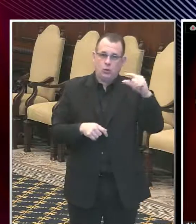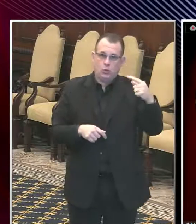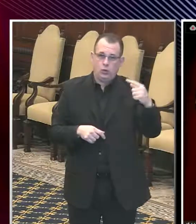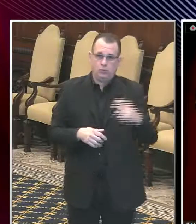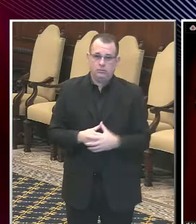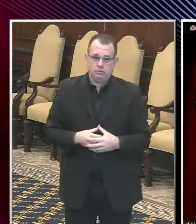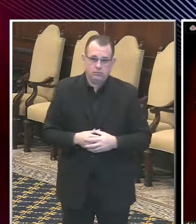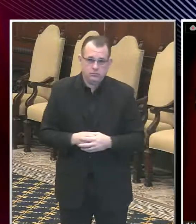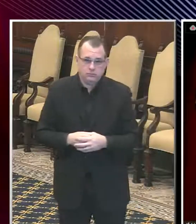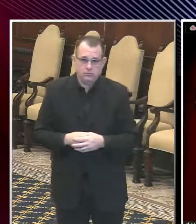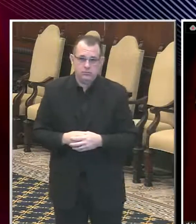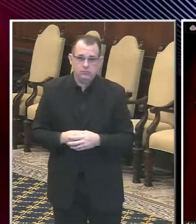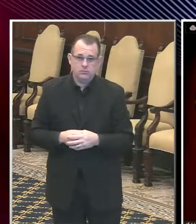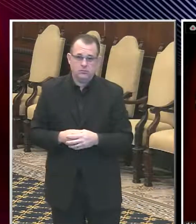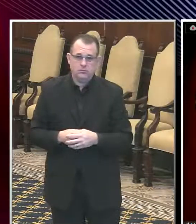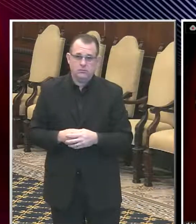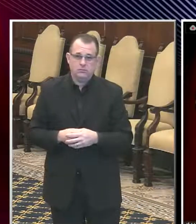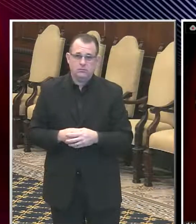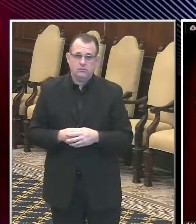food@libertyresources.org. That's